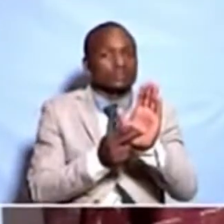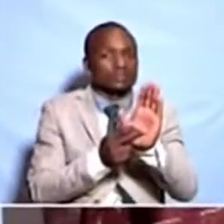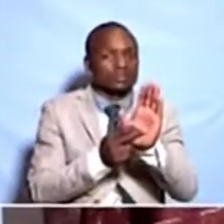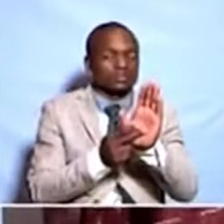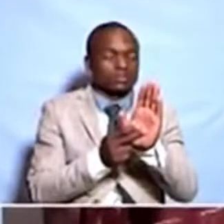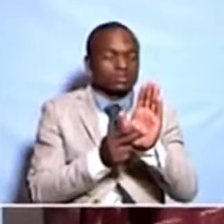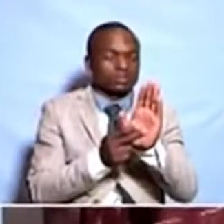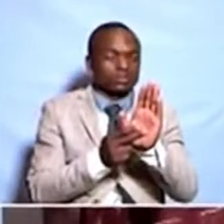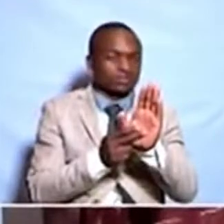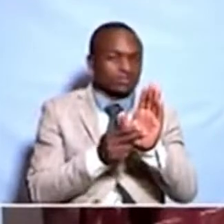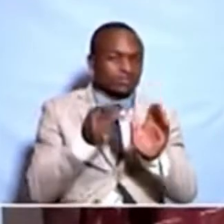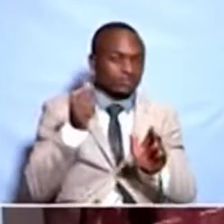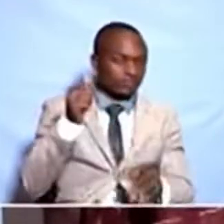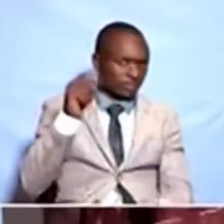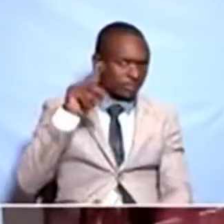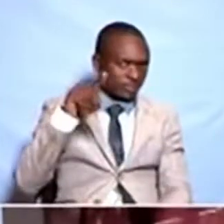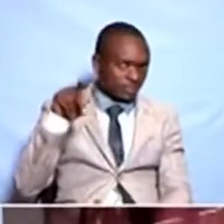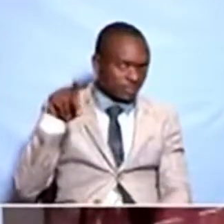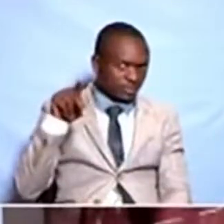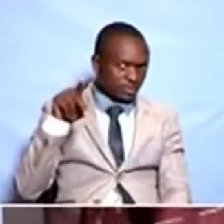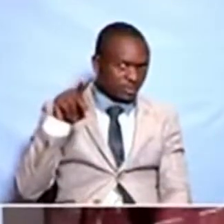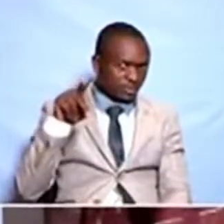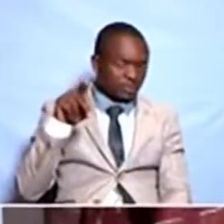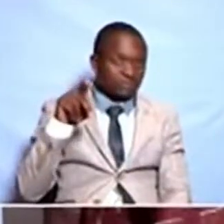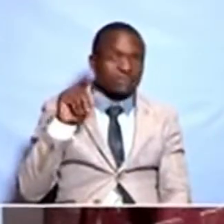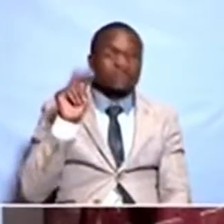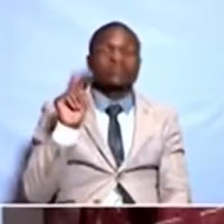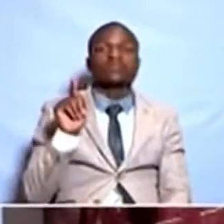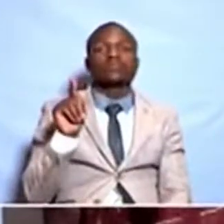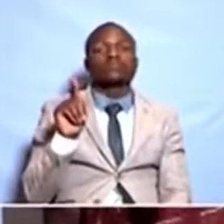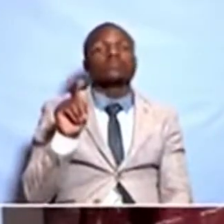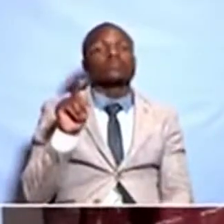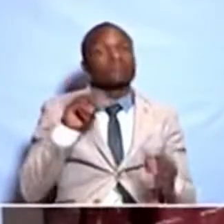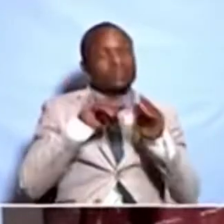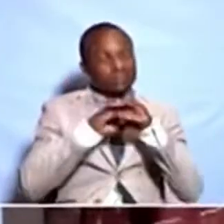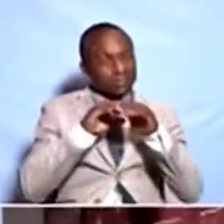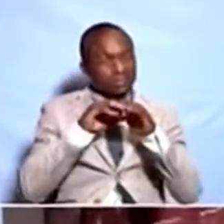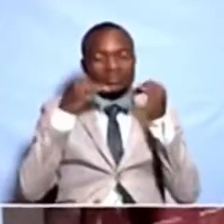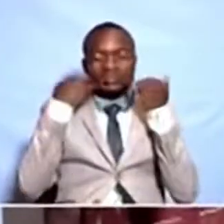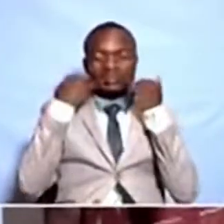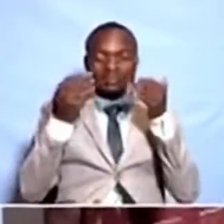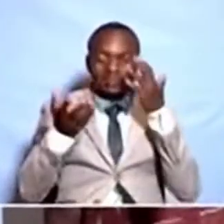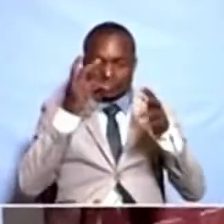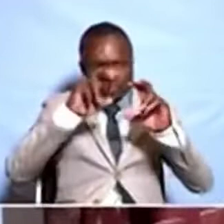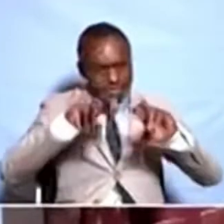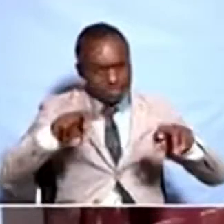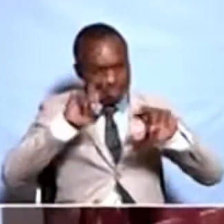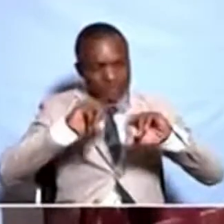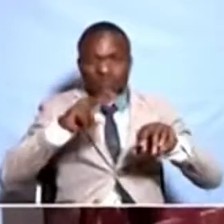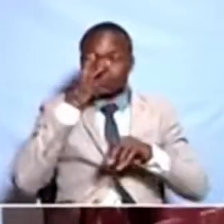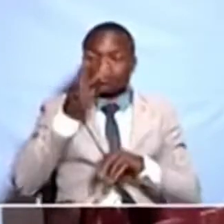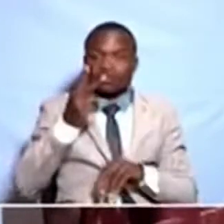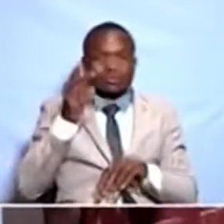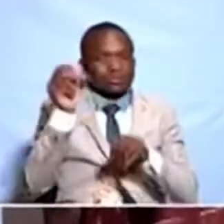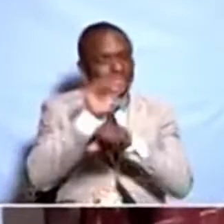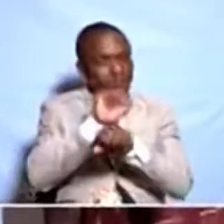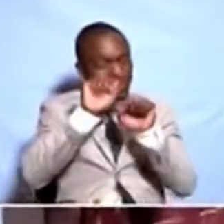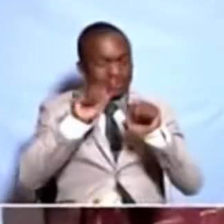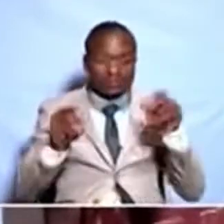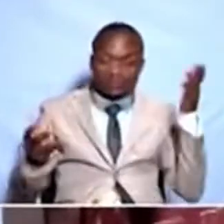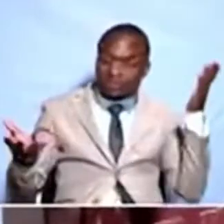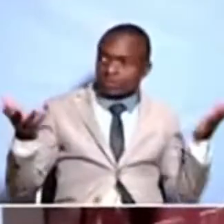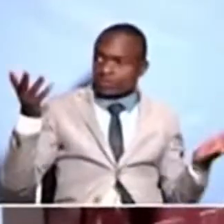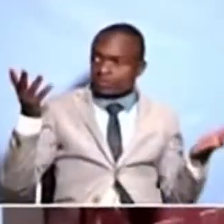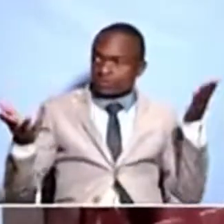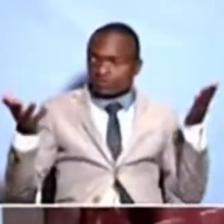the app. They are able to access that information to tell, to say, or maybe they check, they see the vehicle, and then they can compare with what